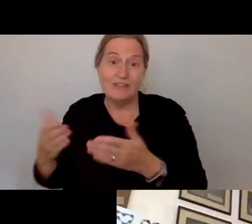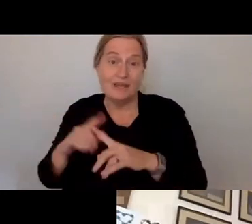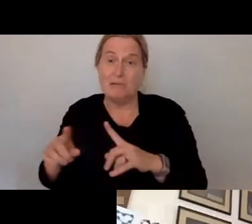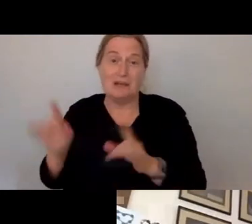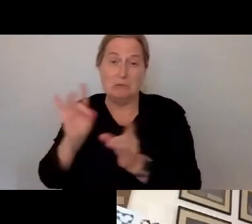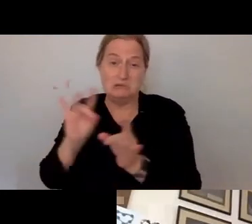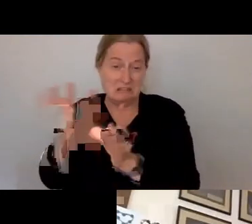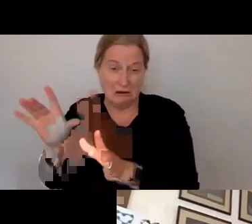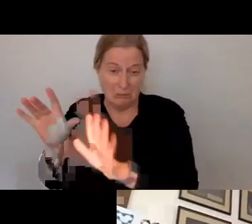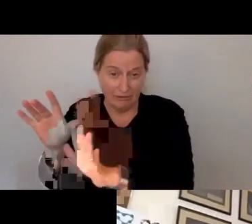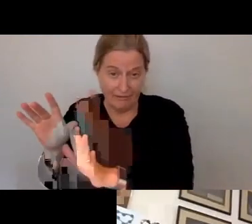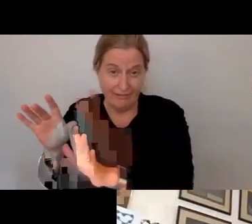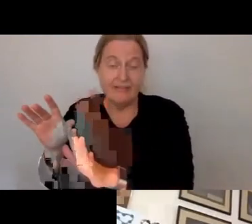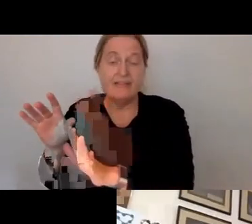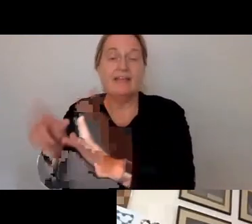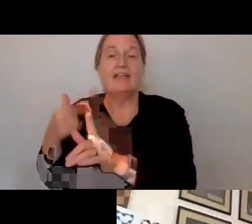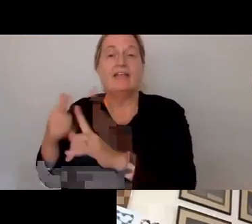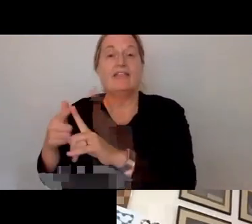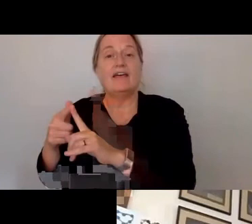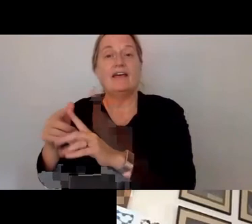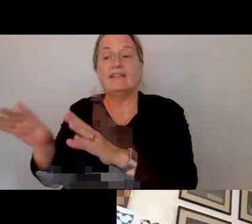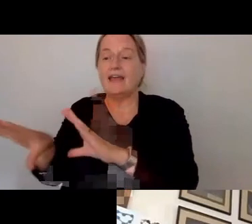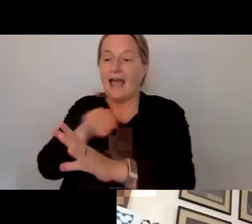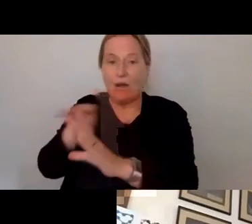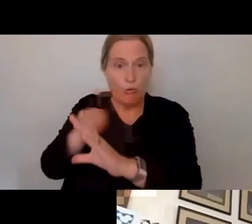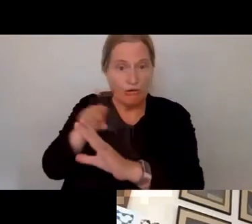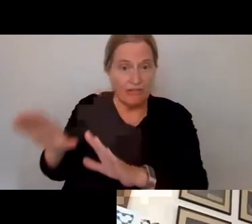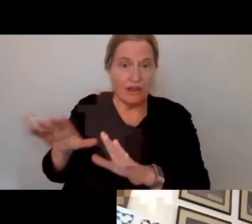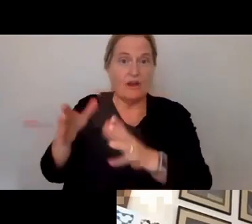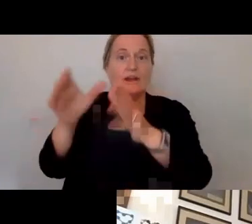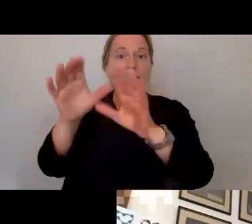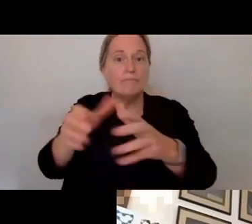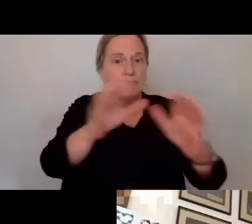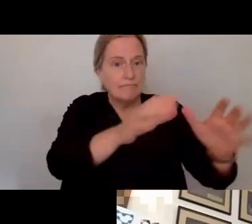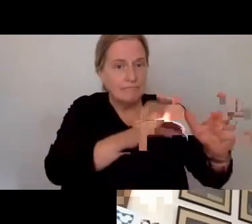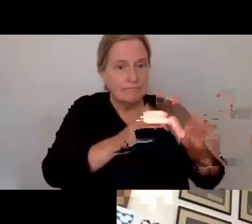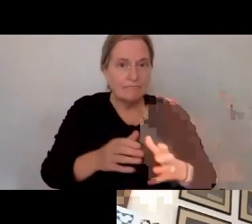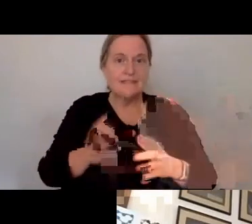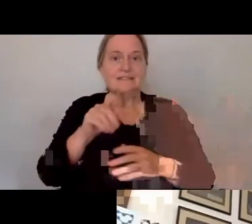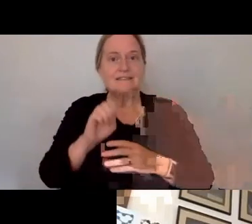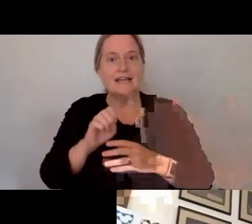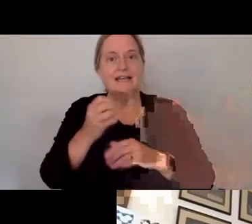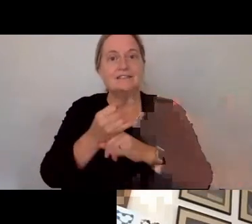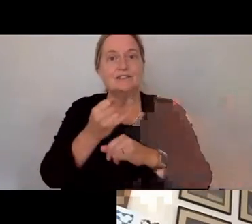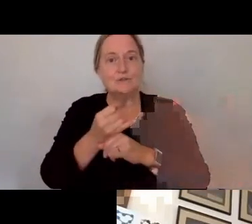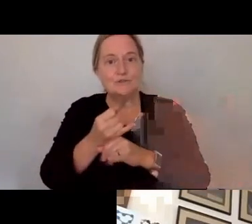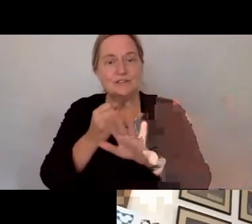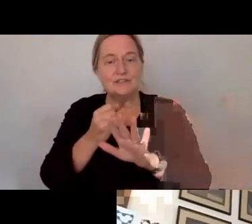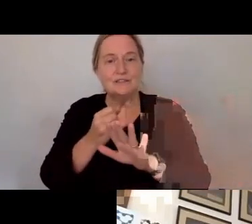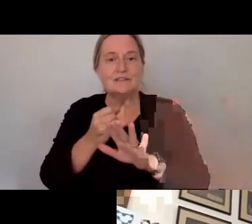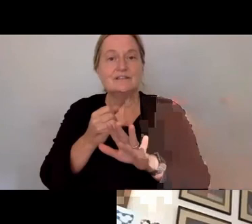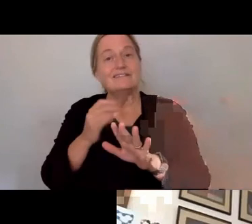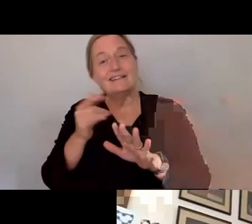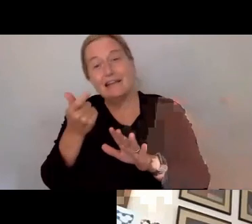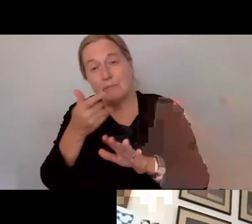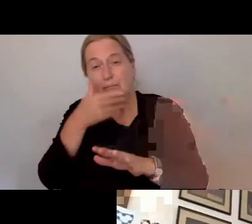moved into state institutions that were a little more humane, and then finally into group homes. And so the default setting has